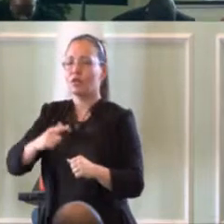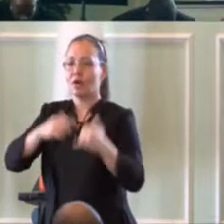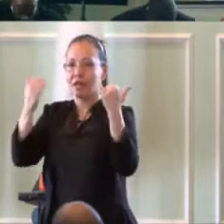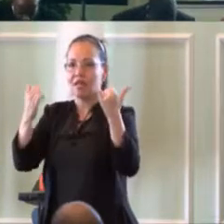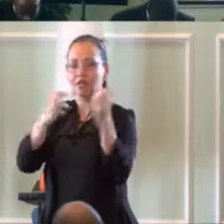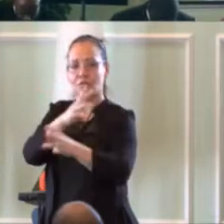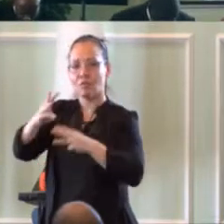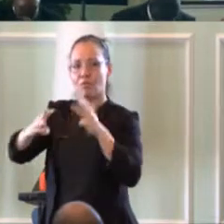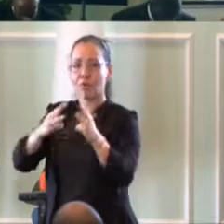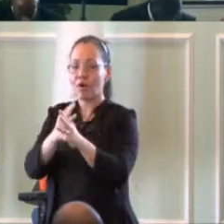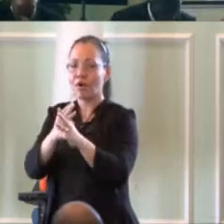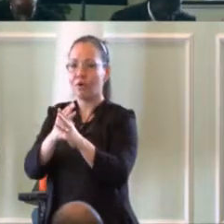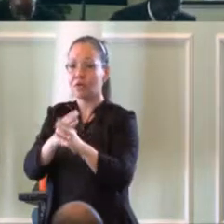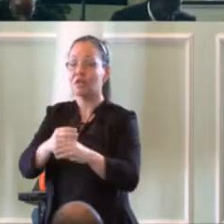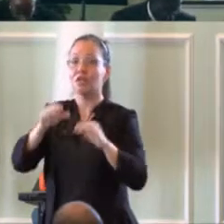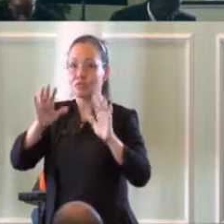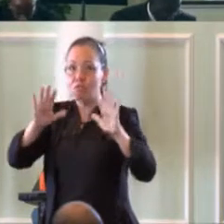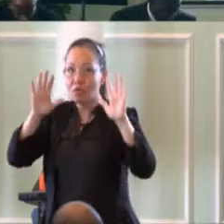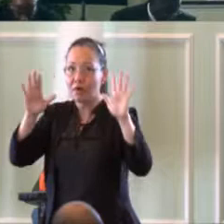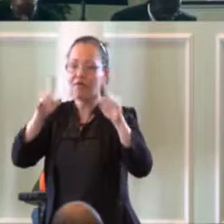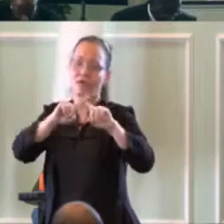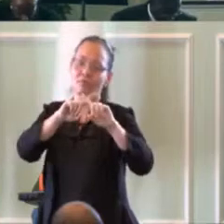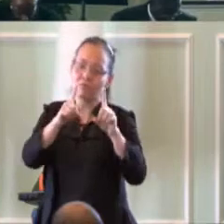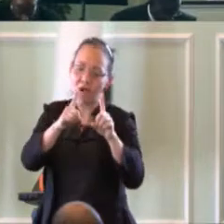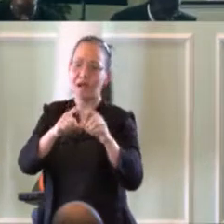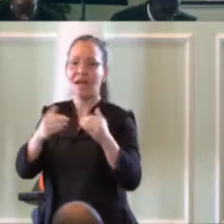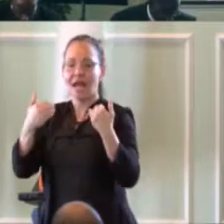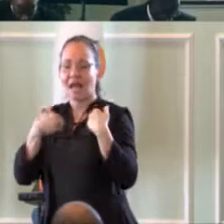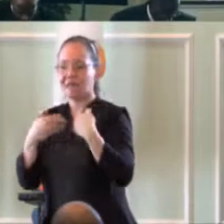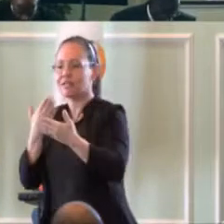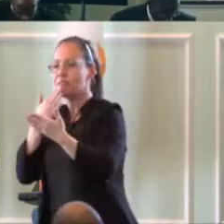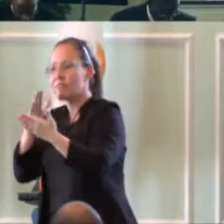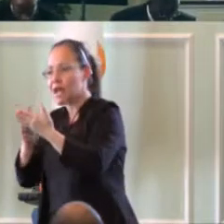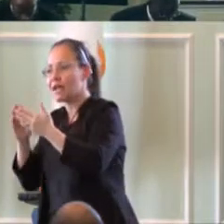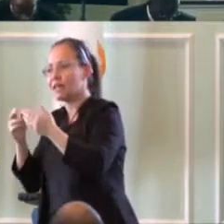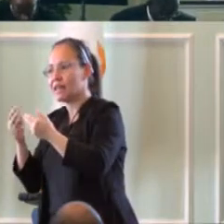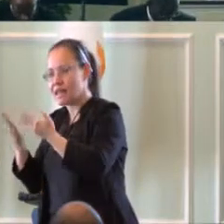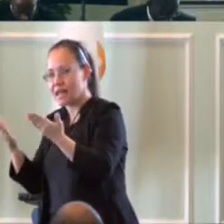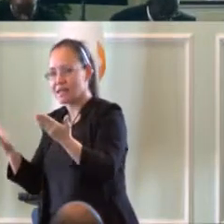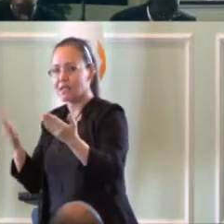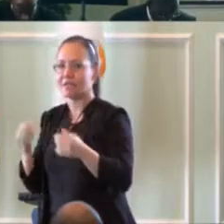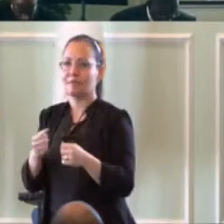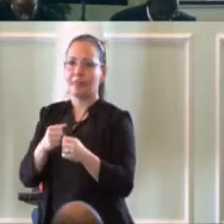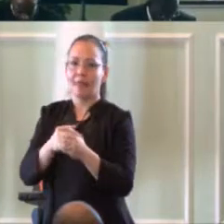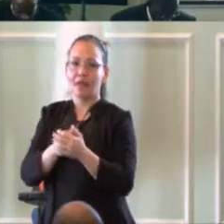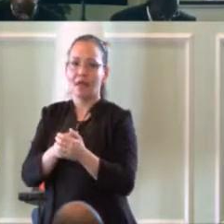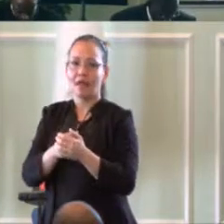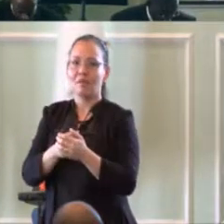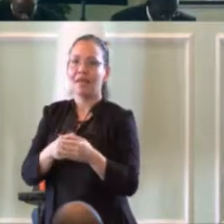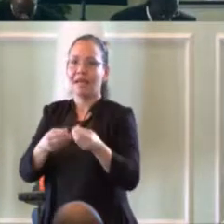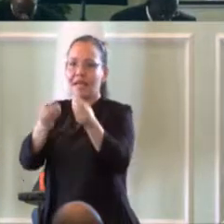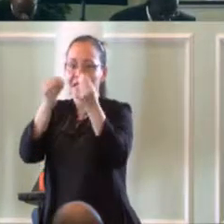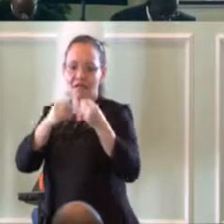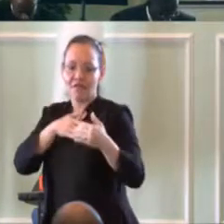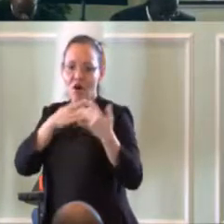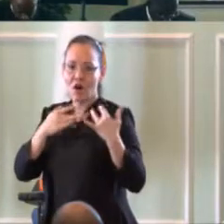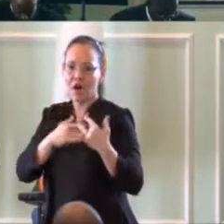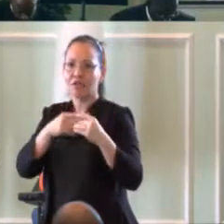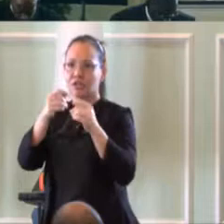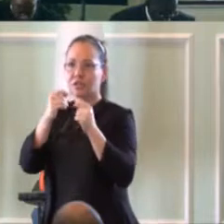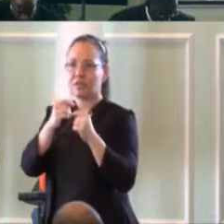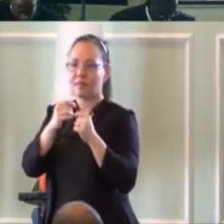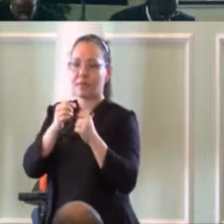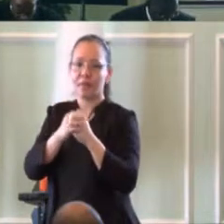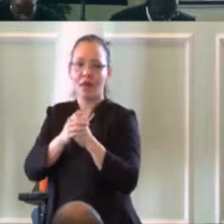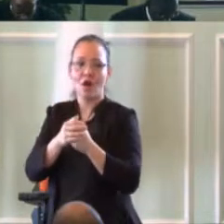while amazing and full of blessing, is troubled. Give us hearts that will trust and obey the promptings